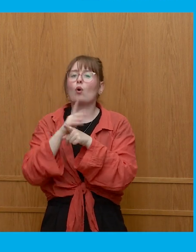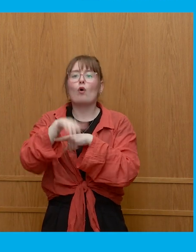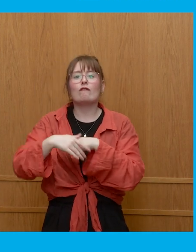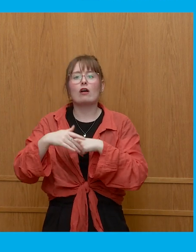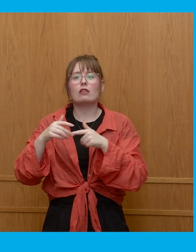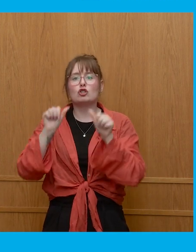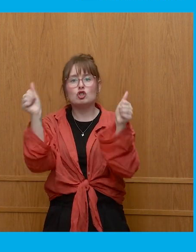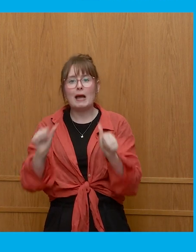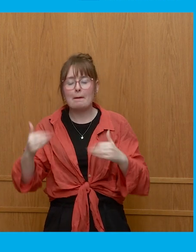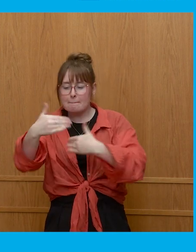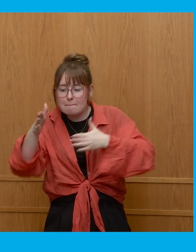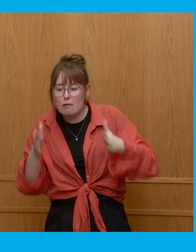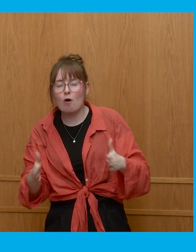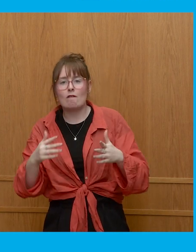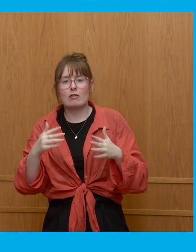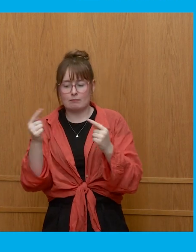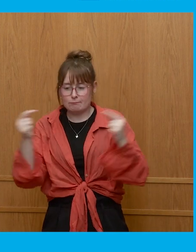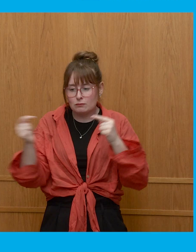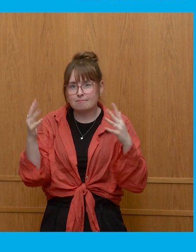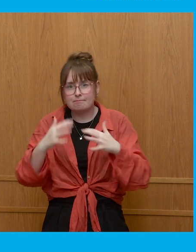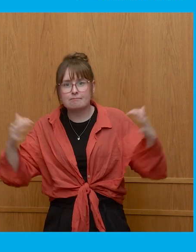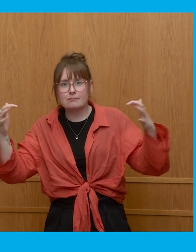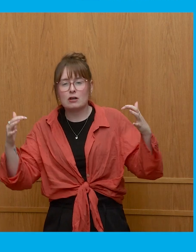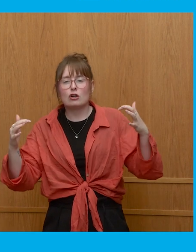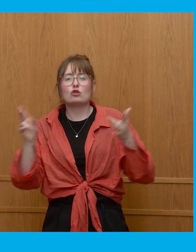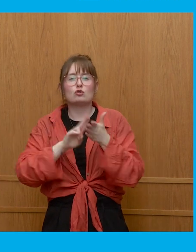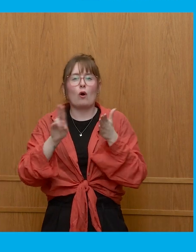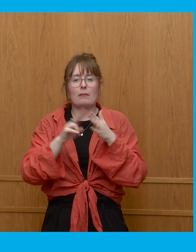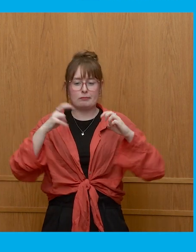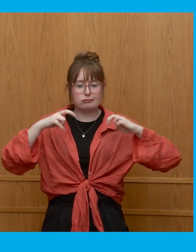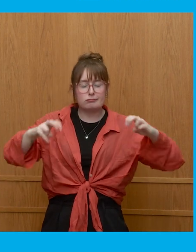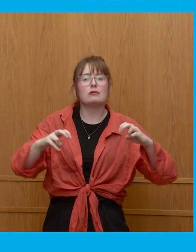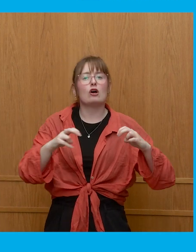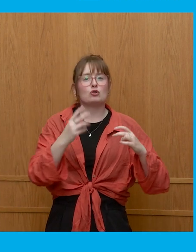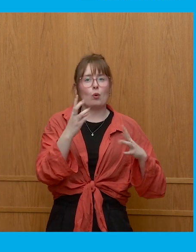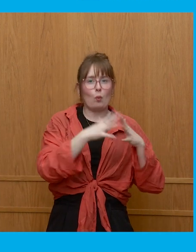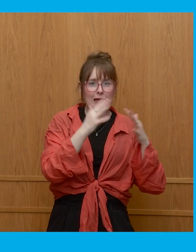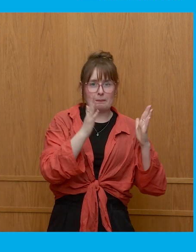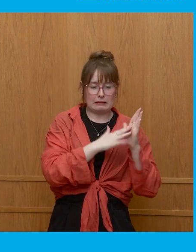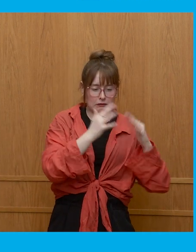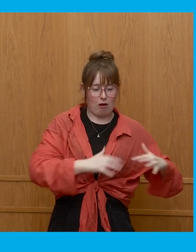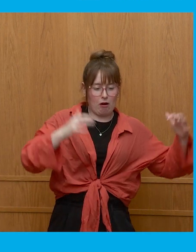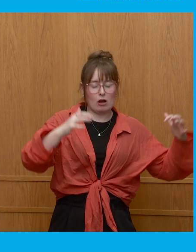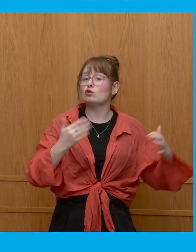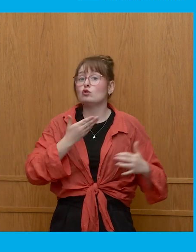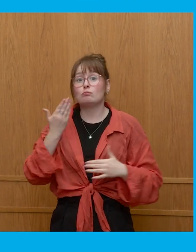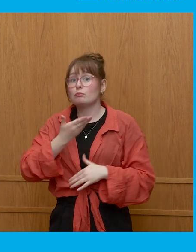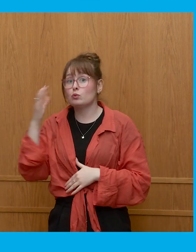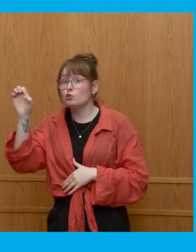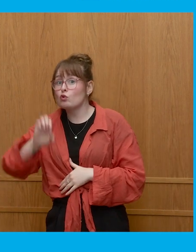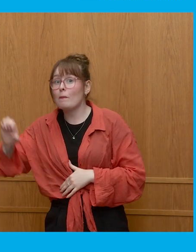And of course, politics in this country dominated by two sword lengths, House of Commons, Westminster, not the European model you're familiar